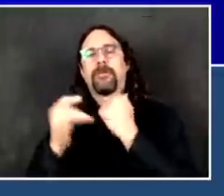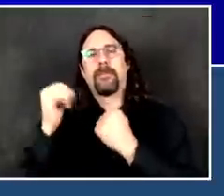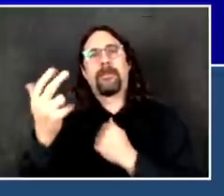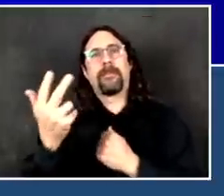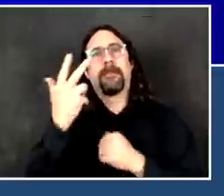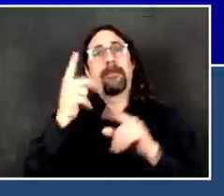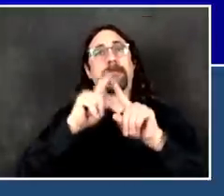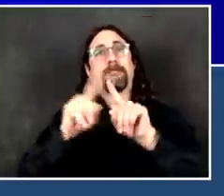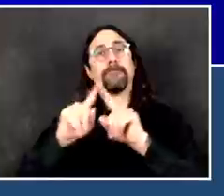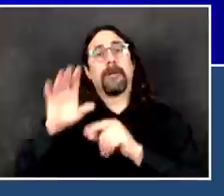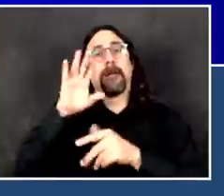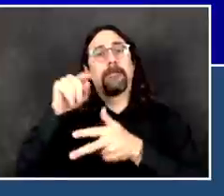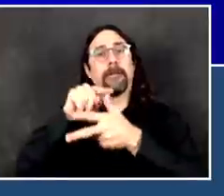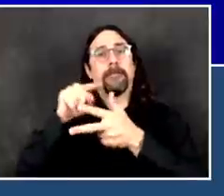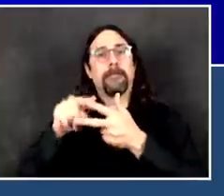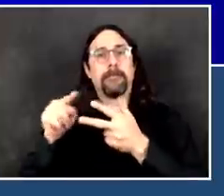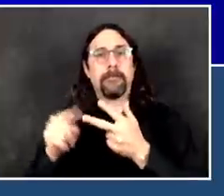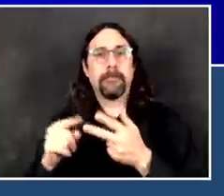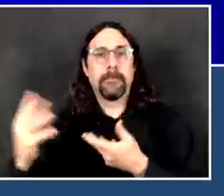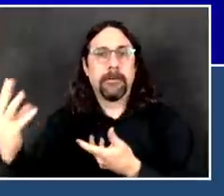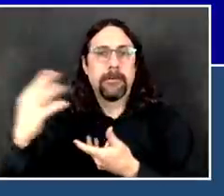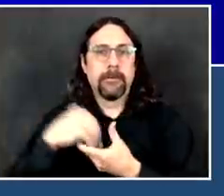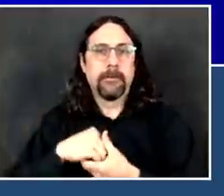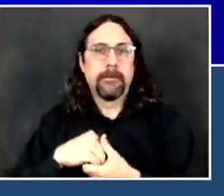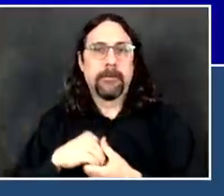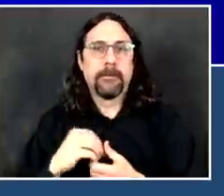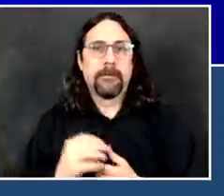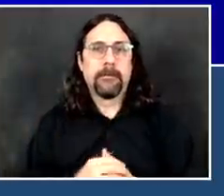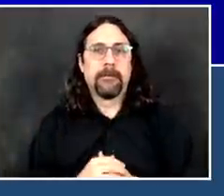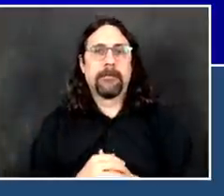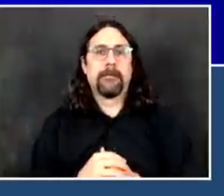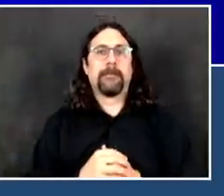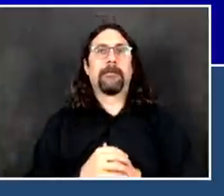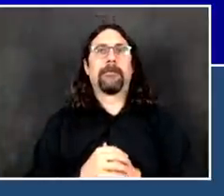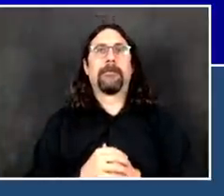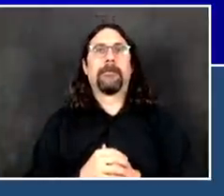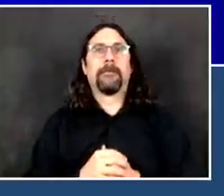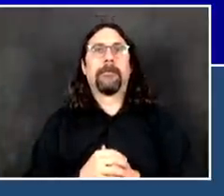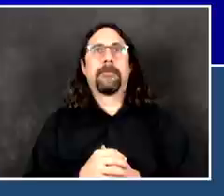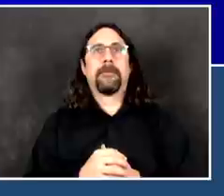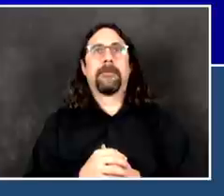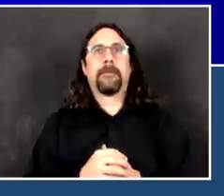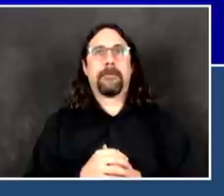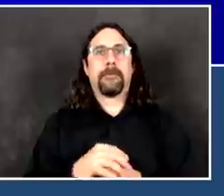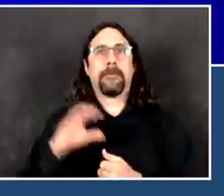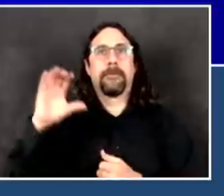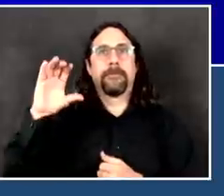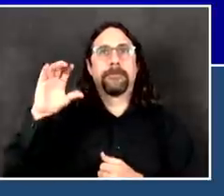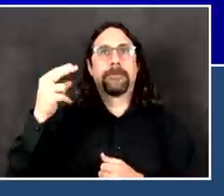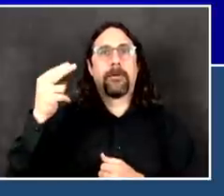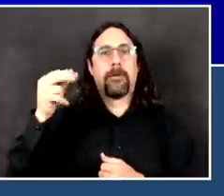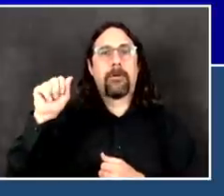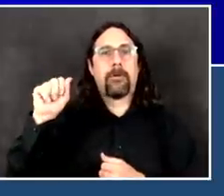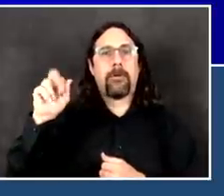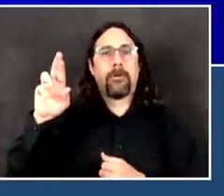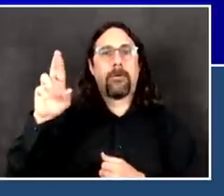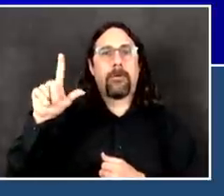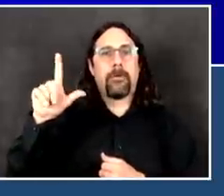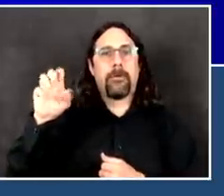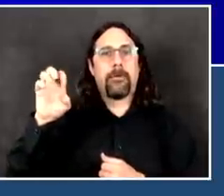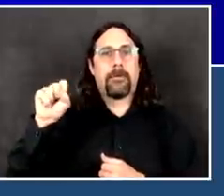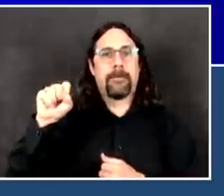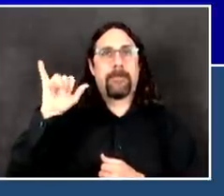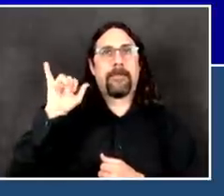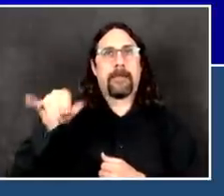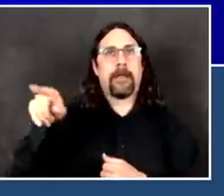to Charles because he also was one of the driving forces behind making those face shields that right now, when you see them out there in our communities, in fact,